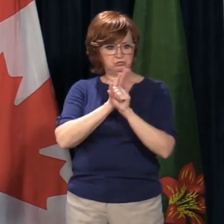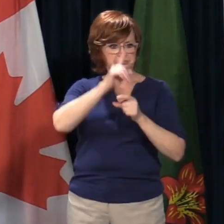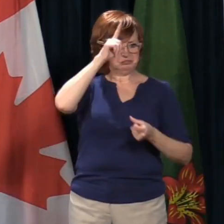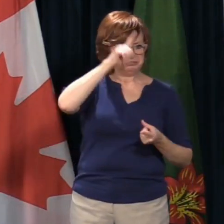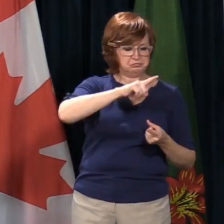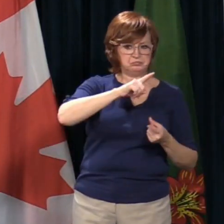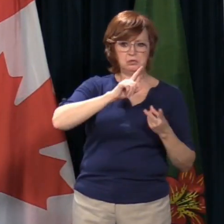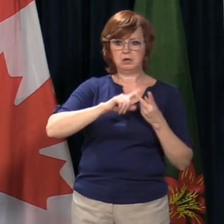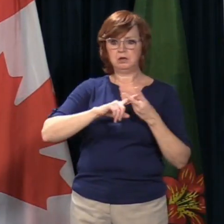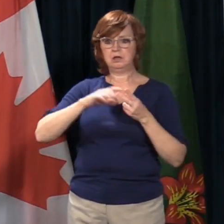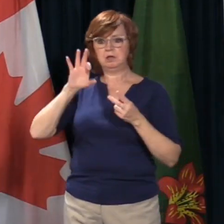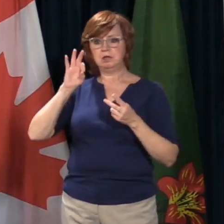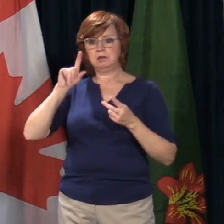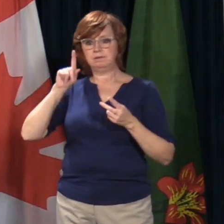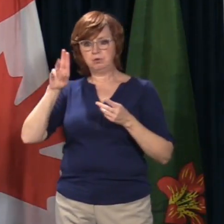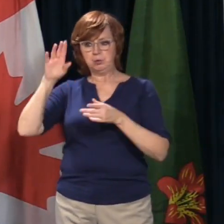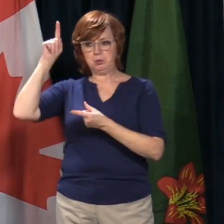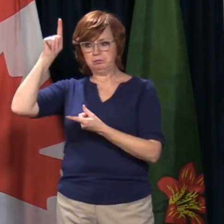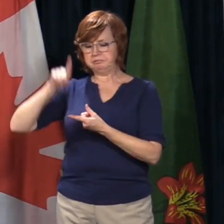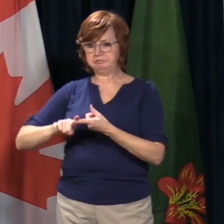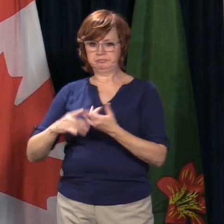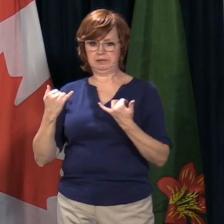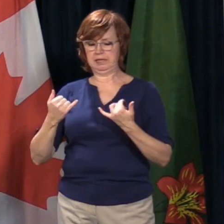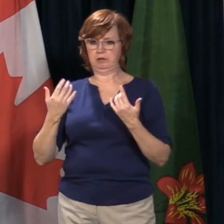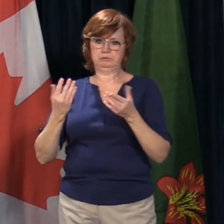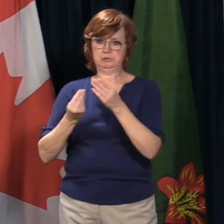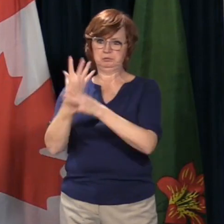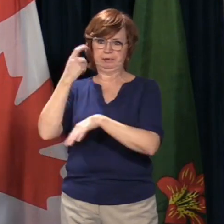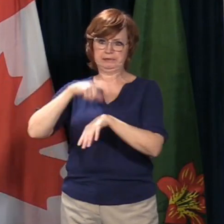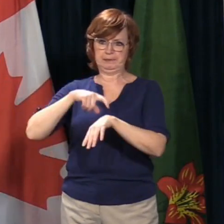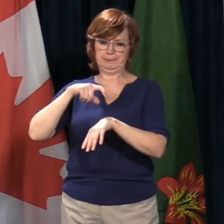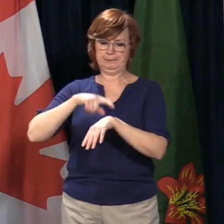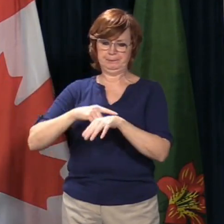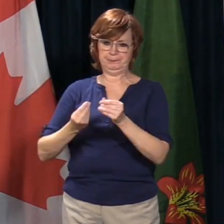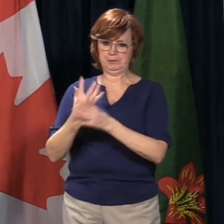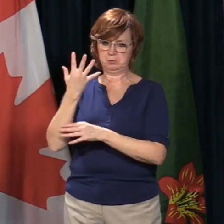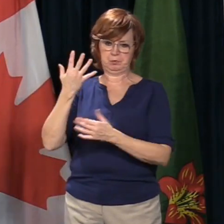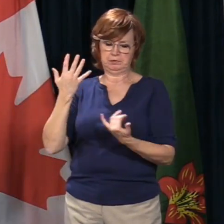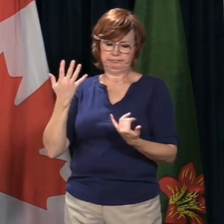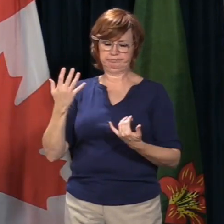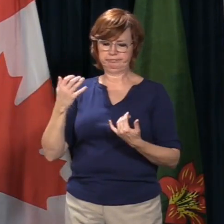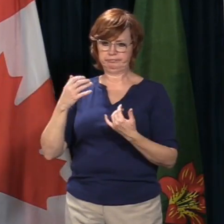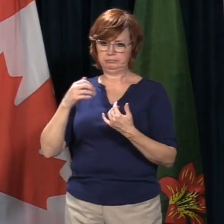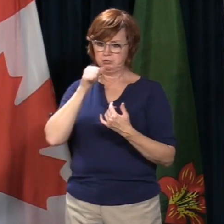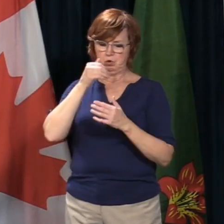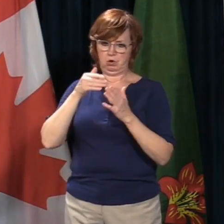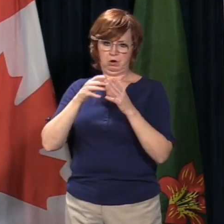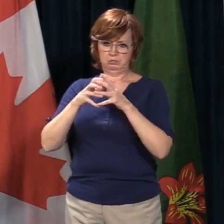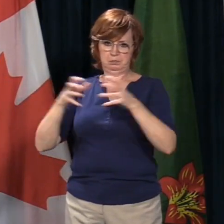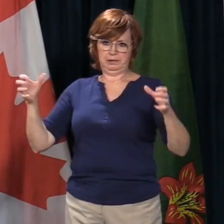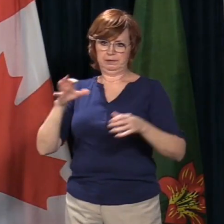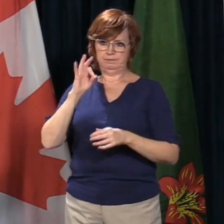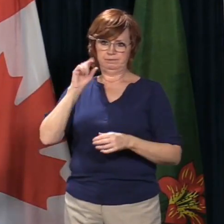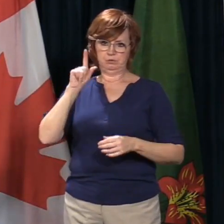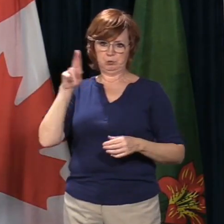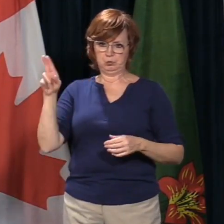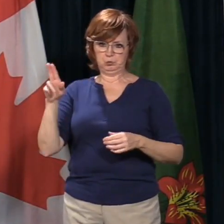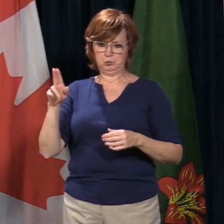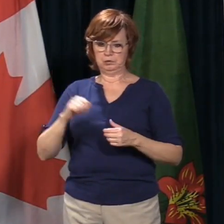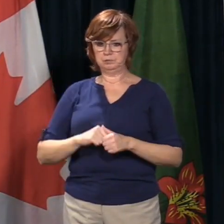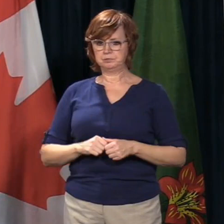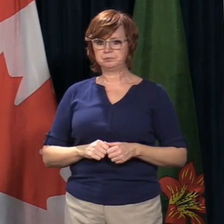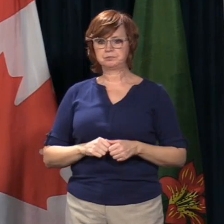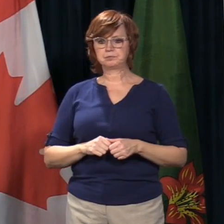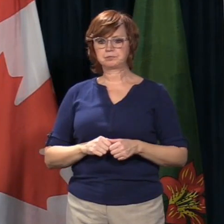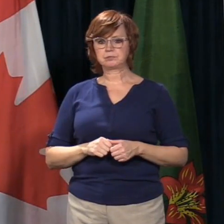influenza. So the seasonal influenza season is now over. Because of that decreasing circulation of